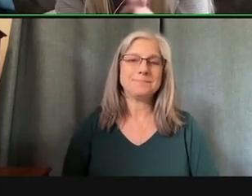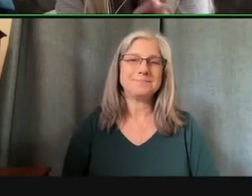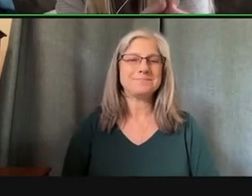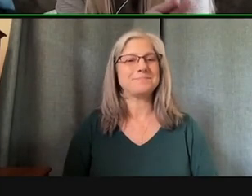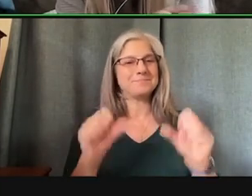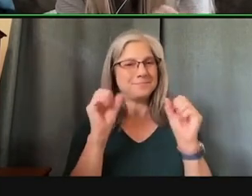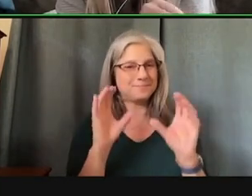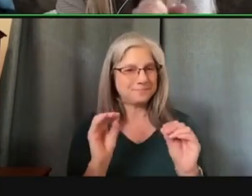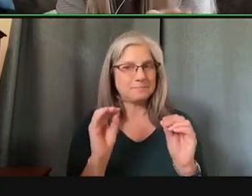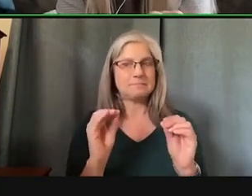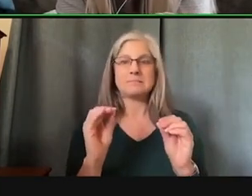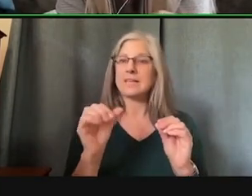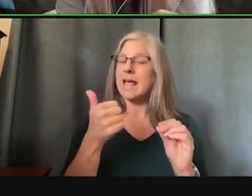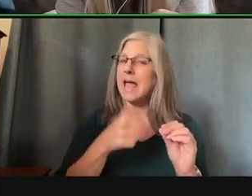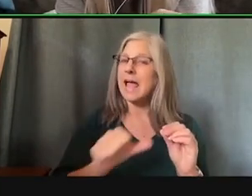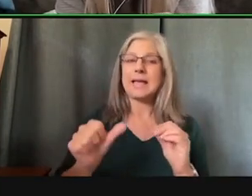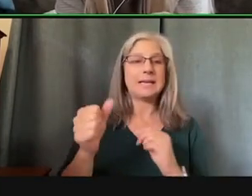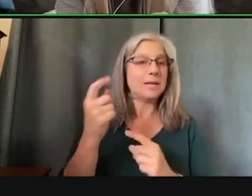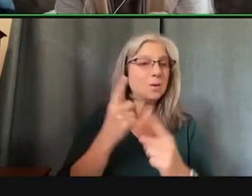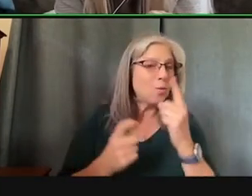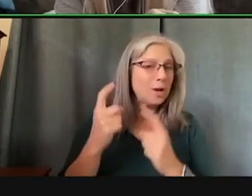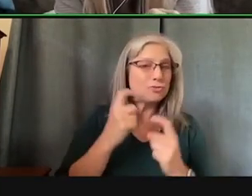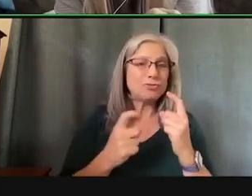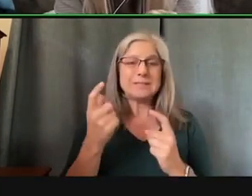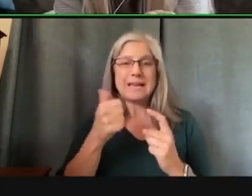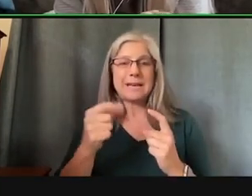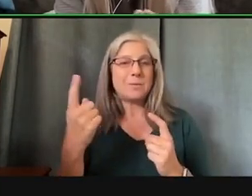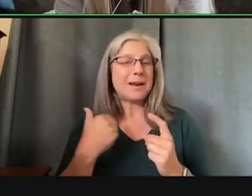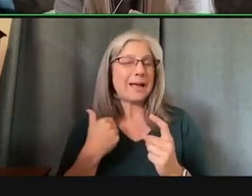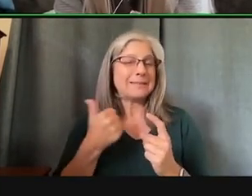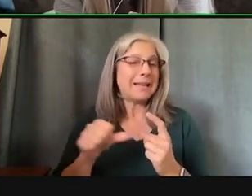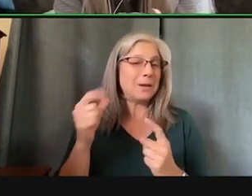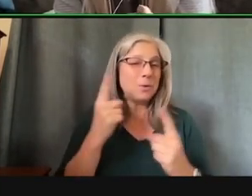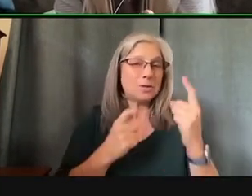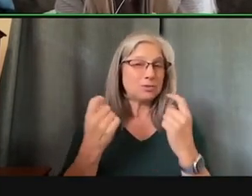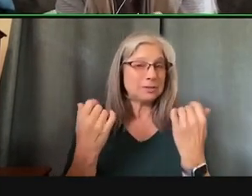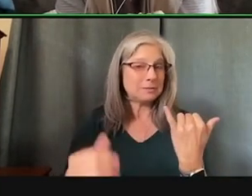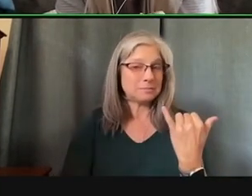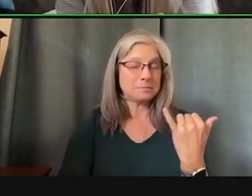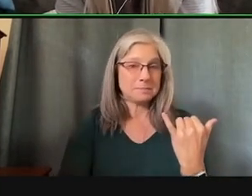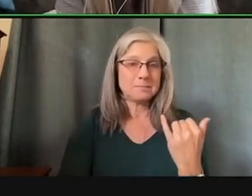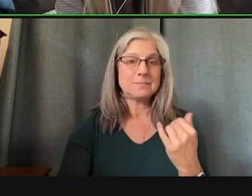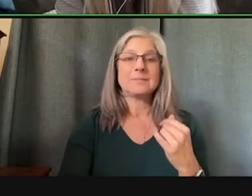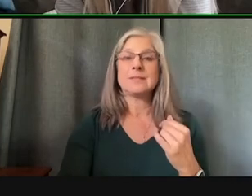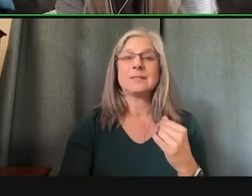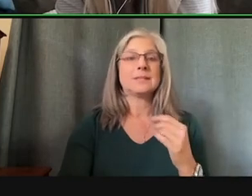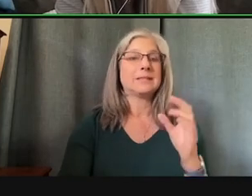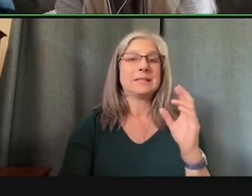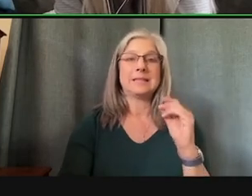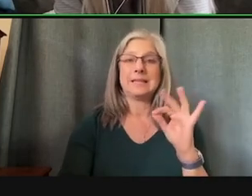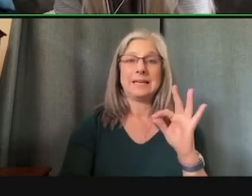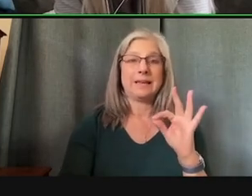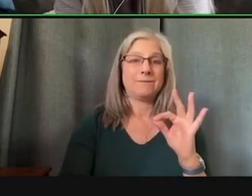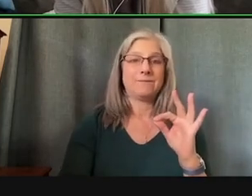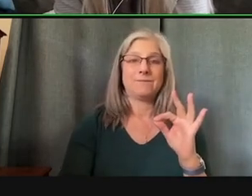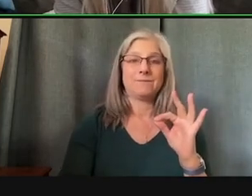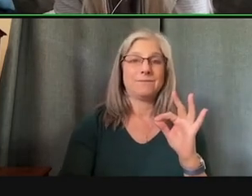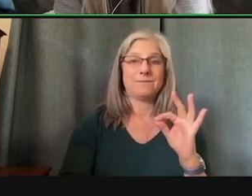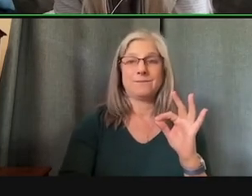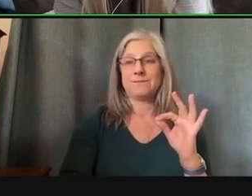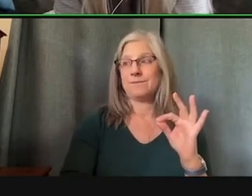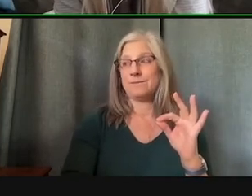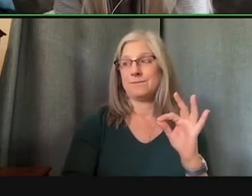So I will take any questions if anybody has any. If you do not, thank you so much for the